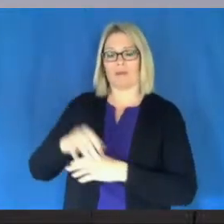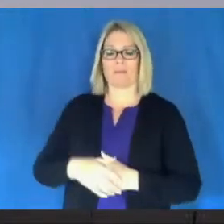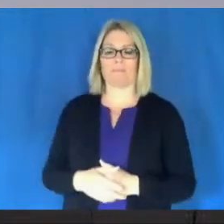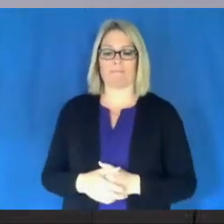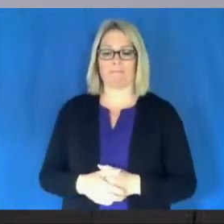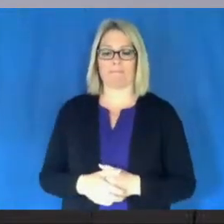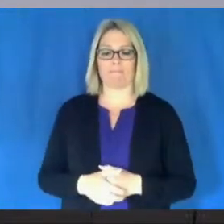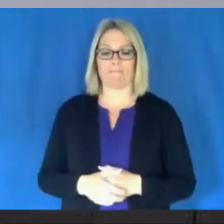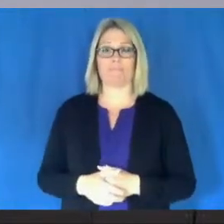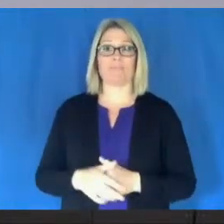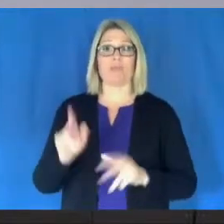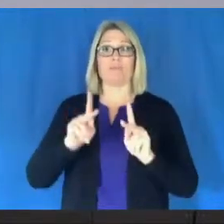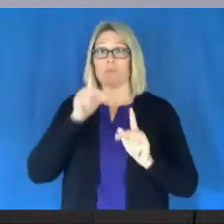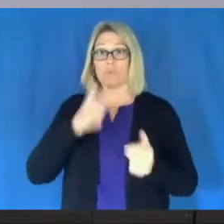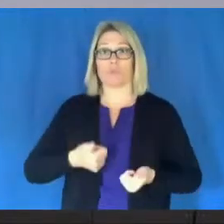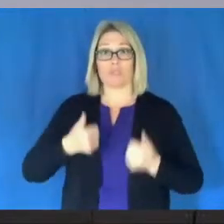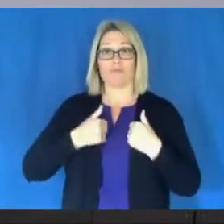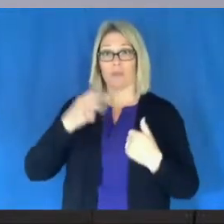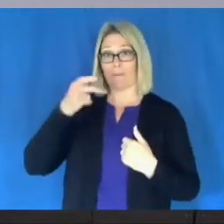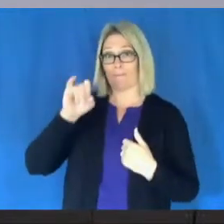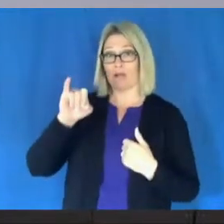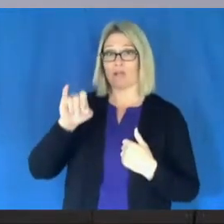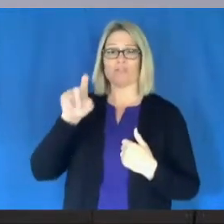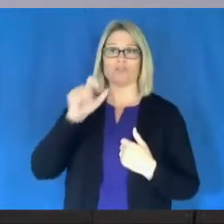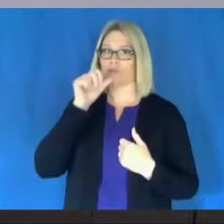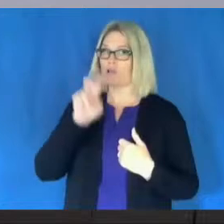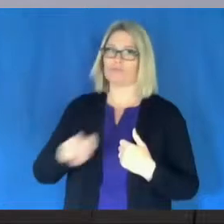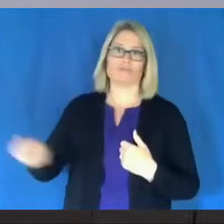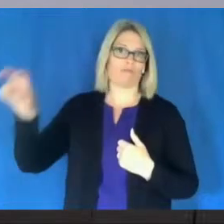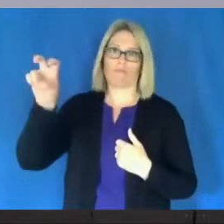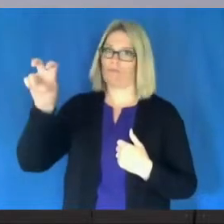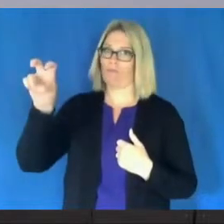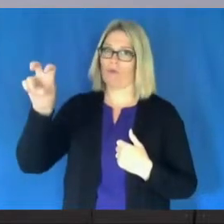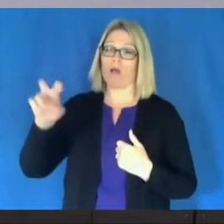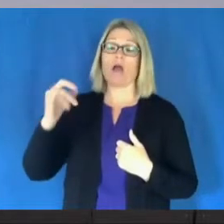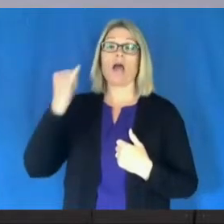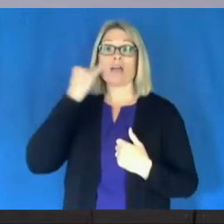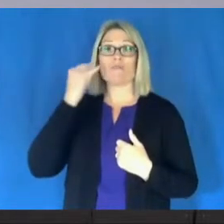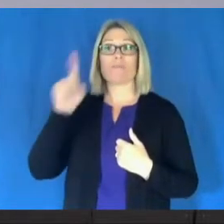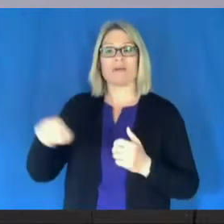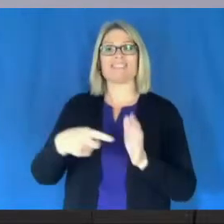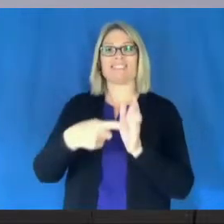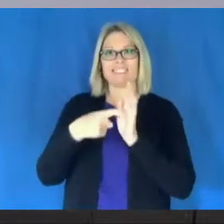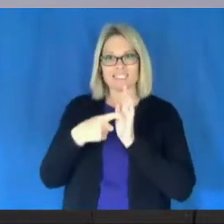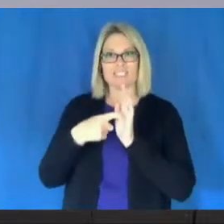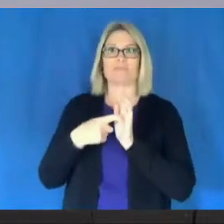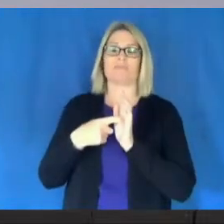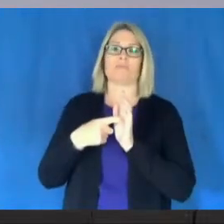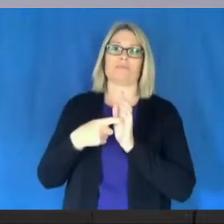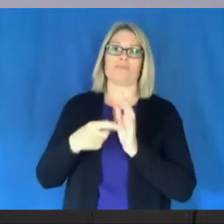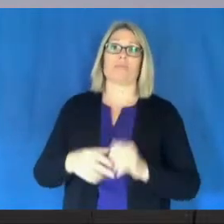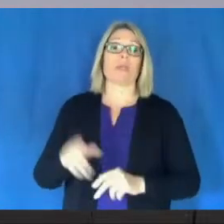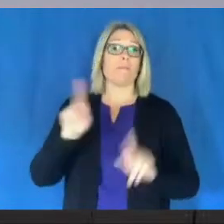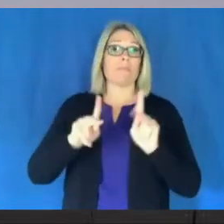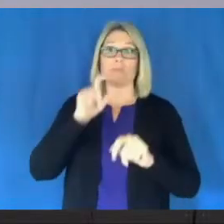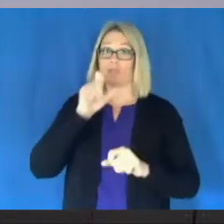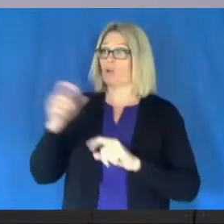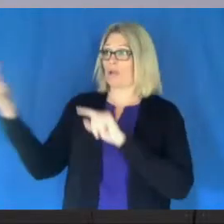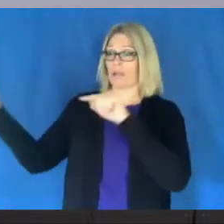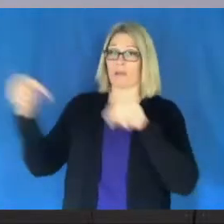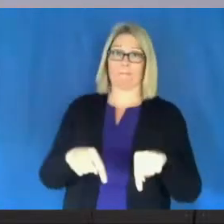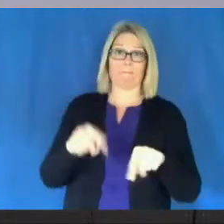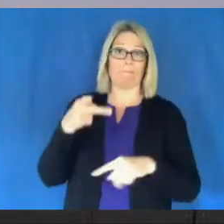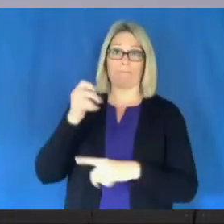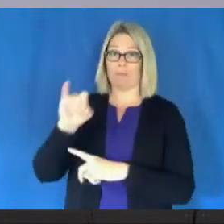Island residents should not travel off island unless it is absolutely necessary. People should not travel to our province unless